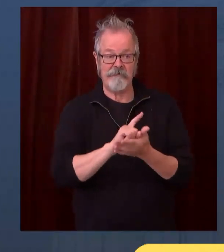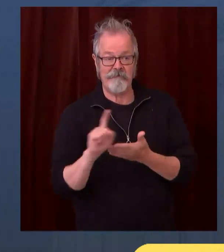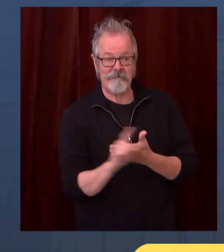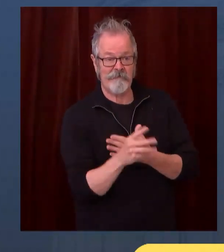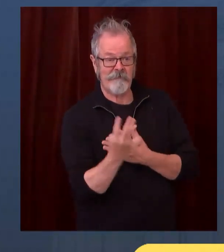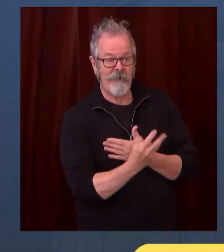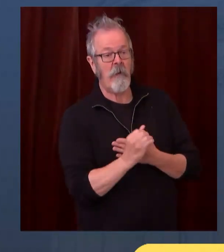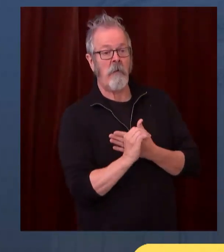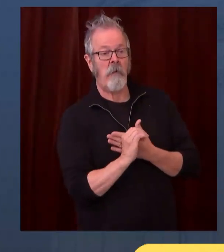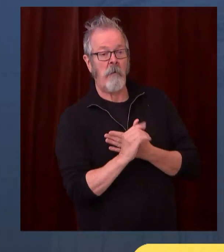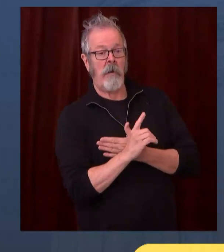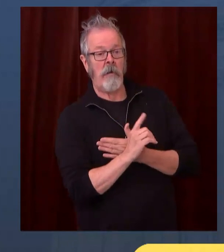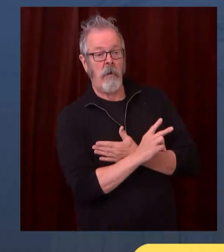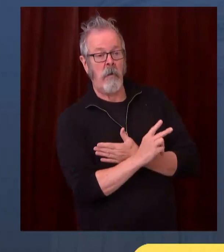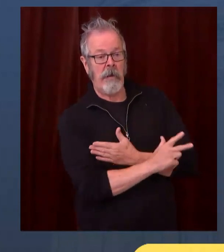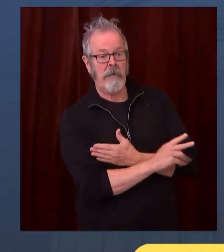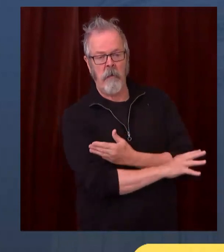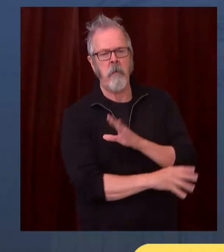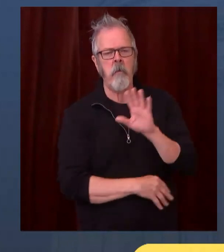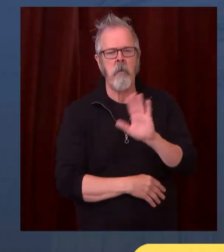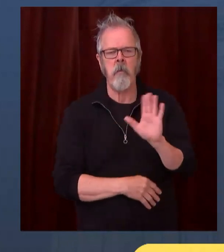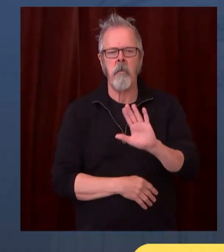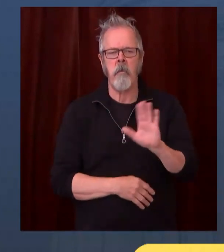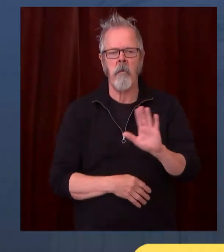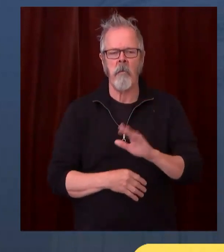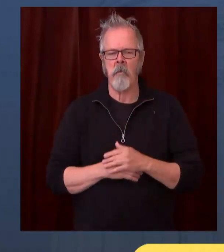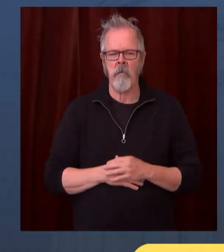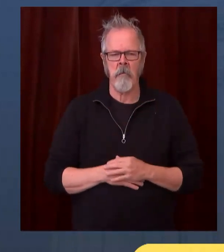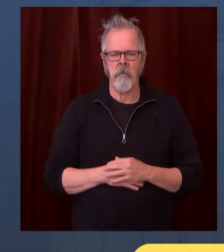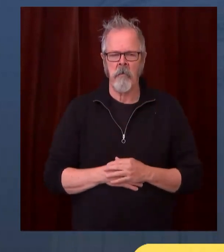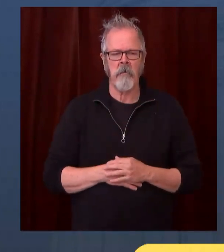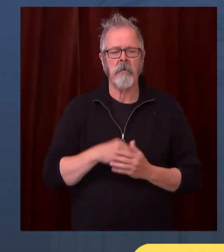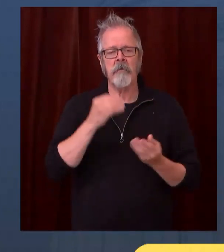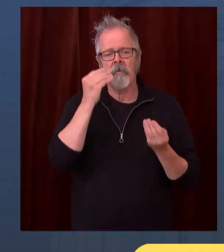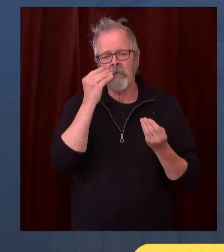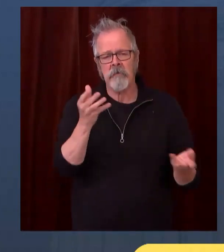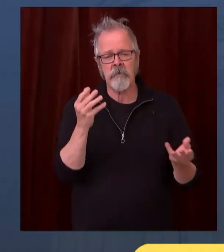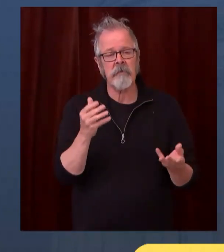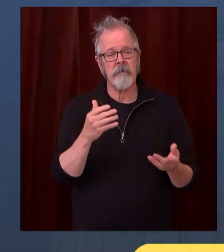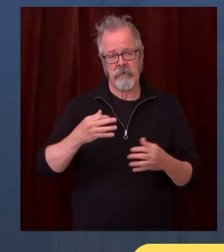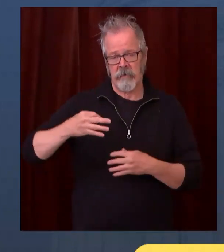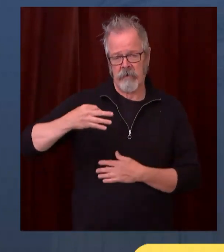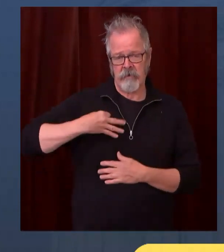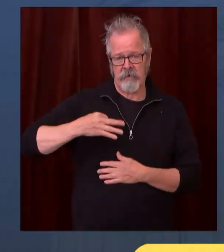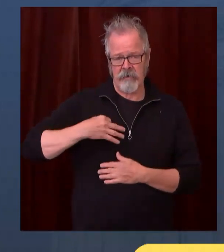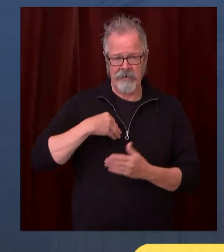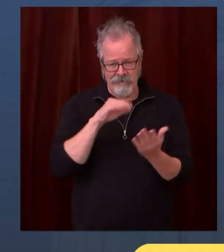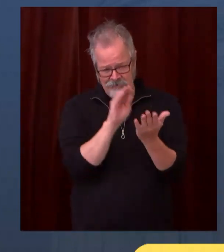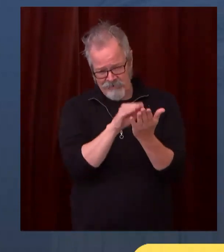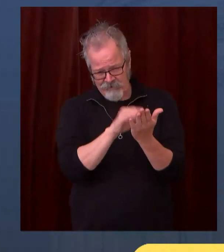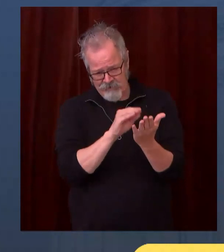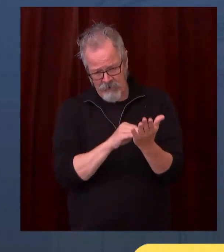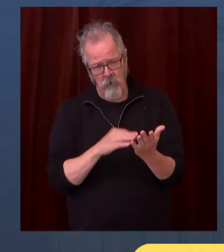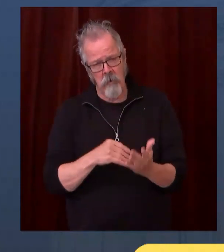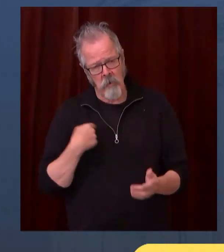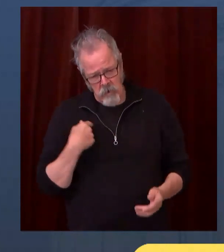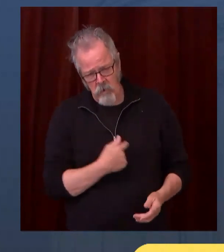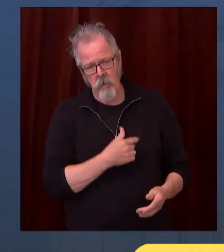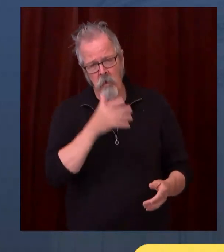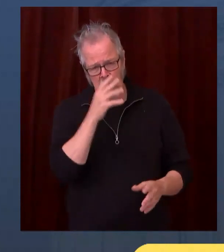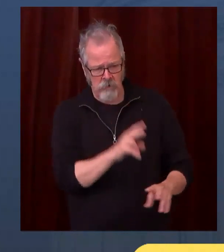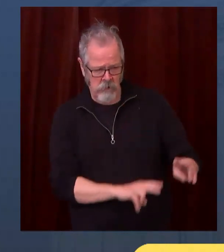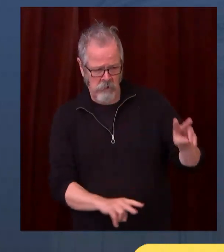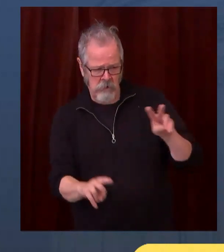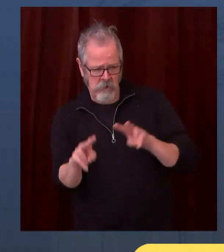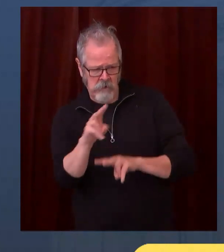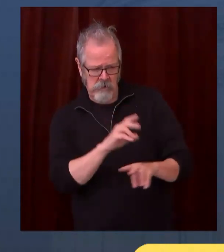relatively rapid processing of the applications. Any final words, Governor? No, except that I just am very